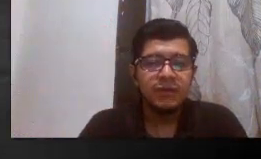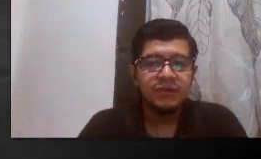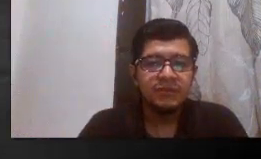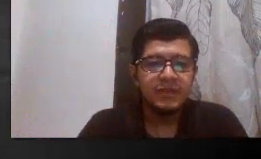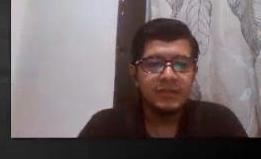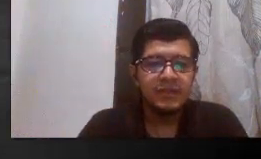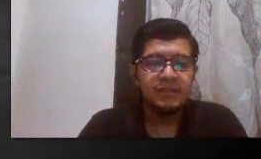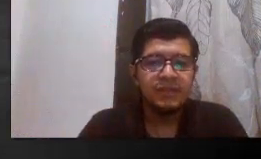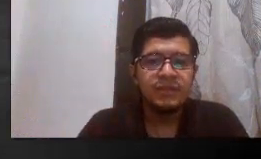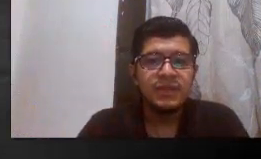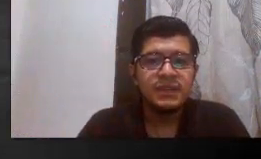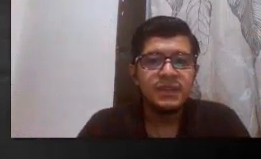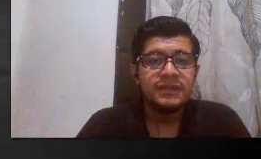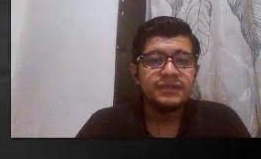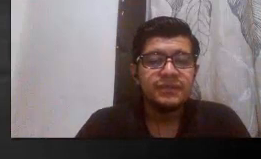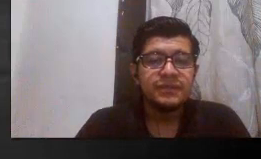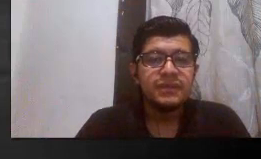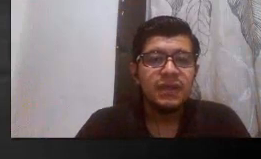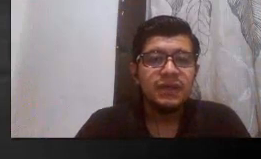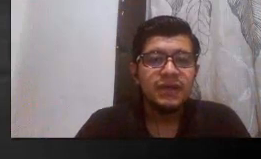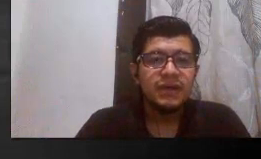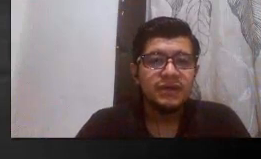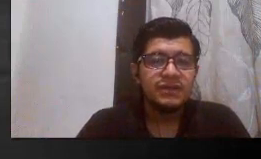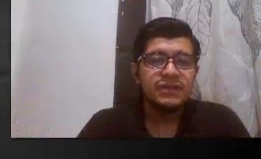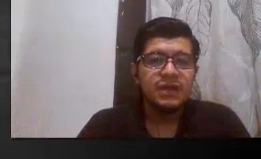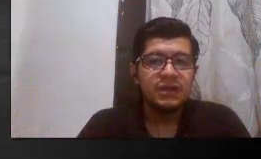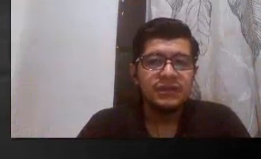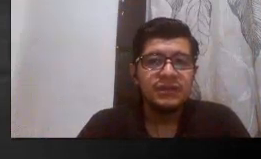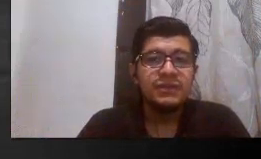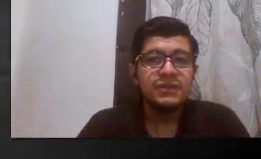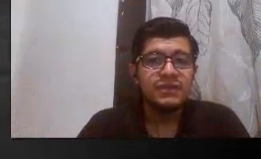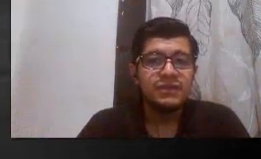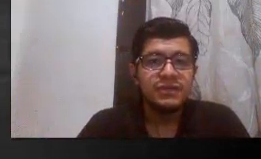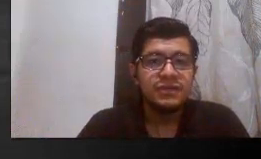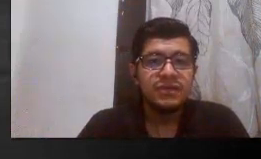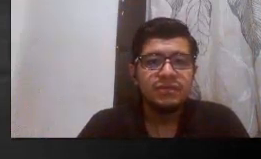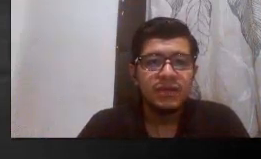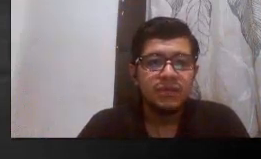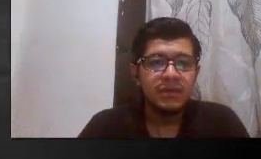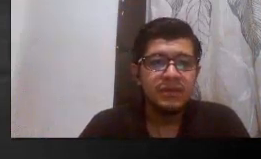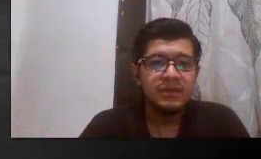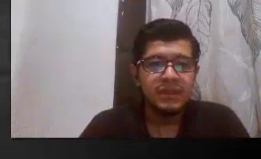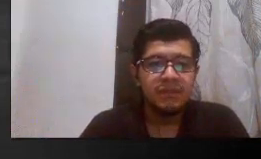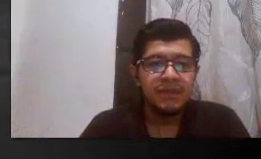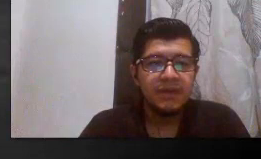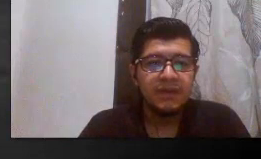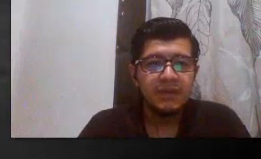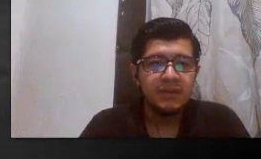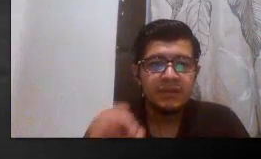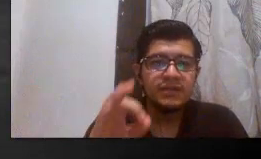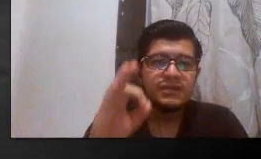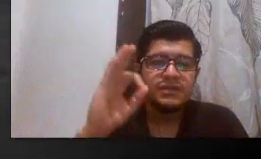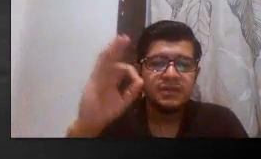we are expressing something, but they are simple gestures. But when